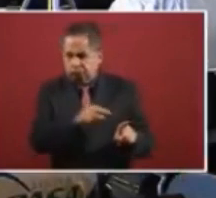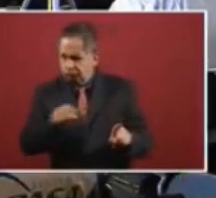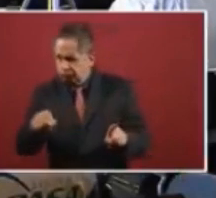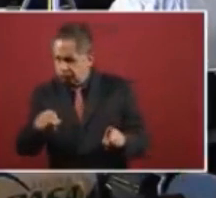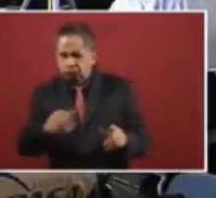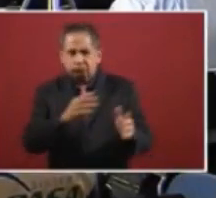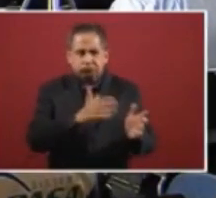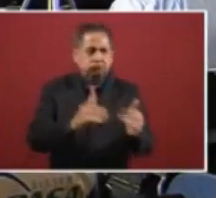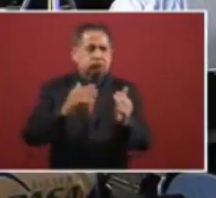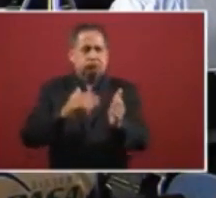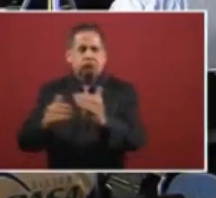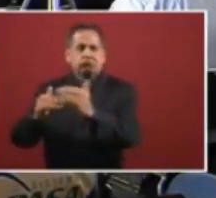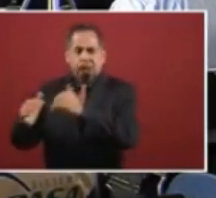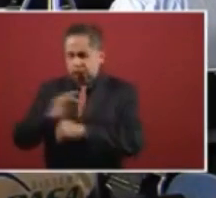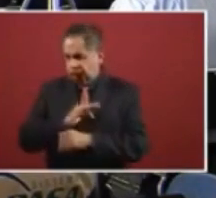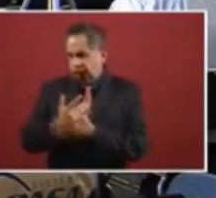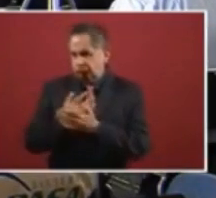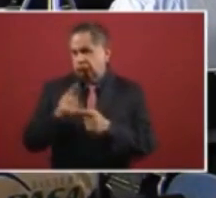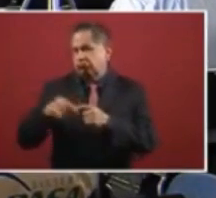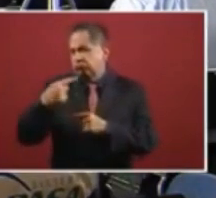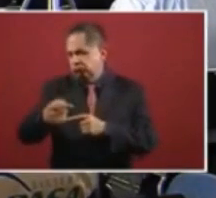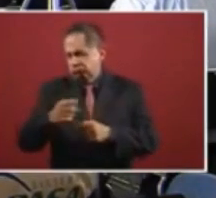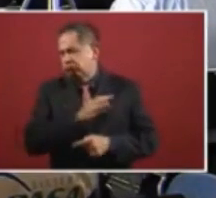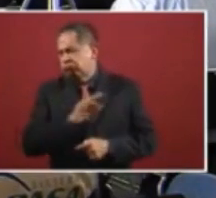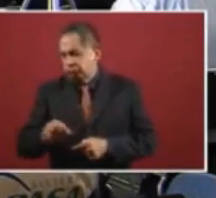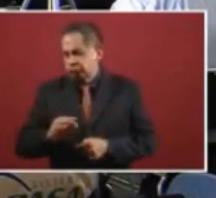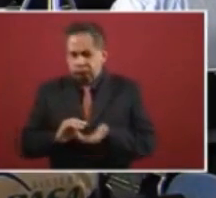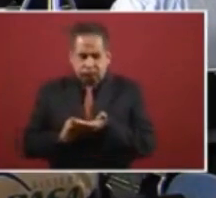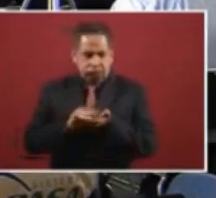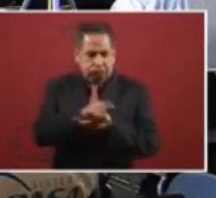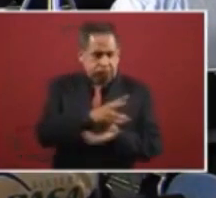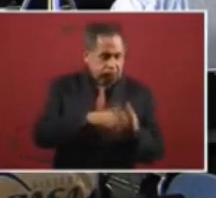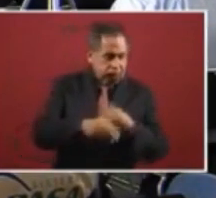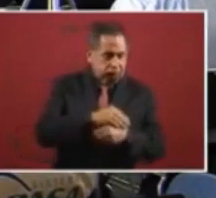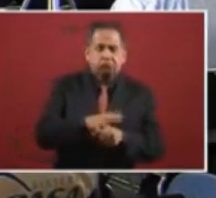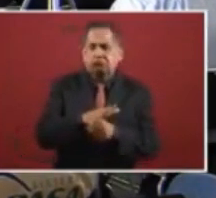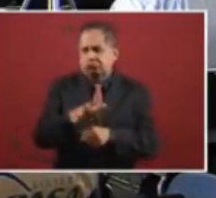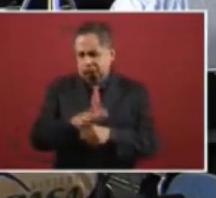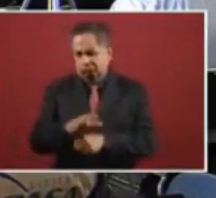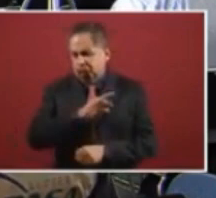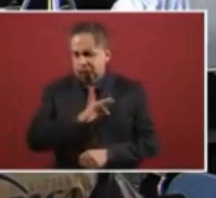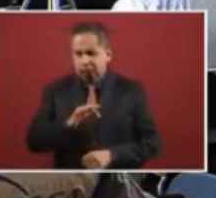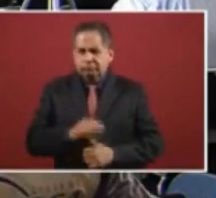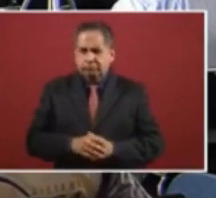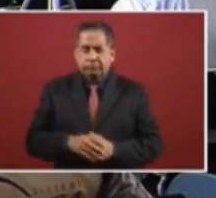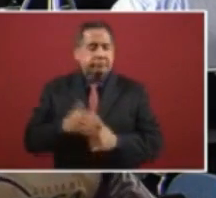there's possibility for growth due to these great investments.